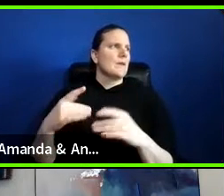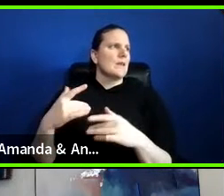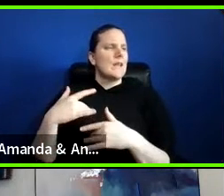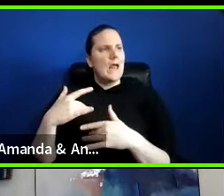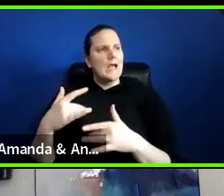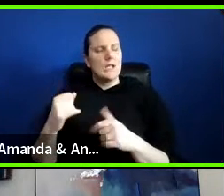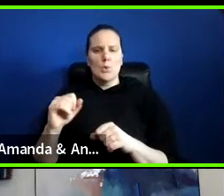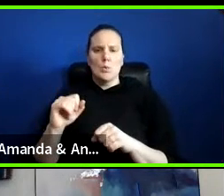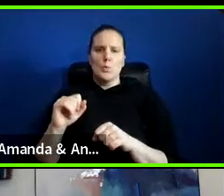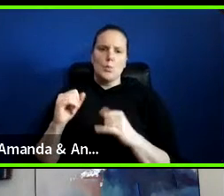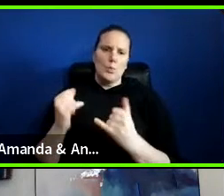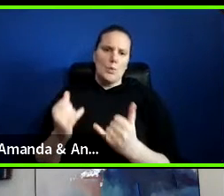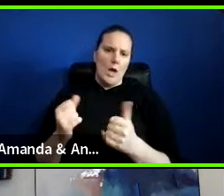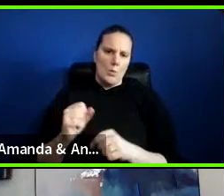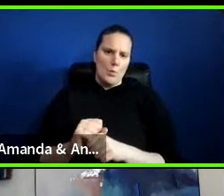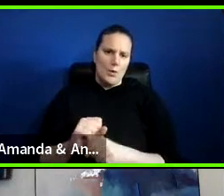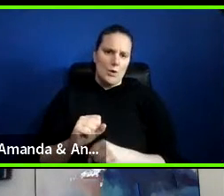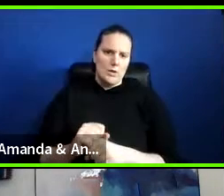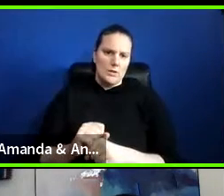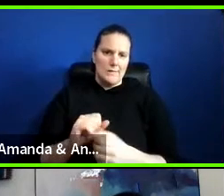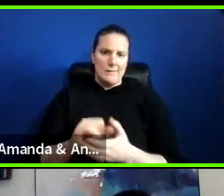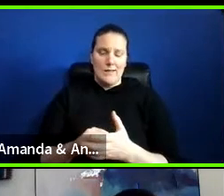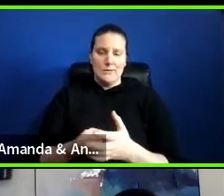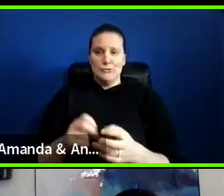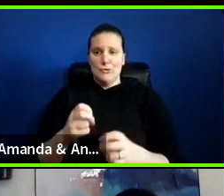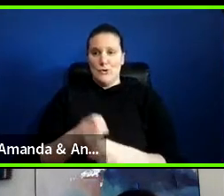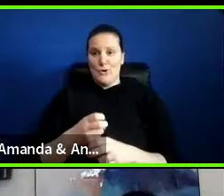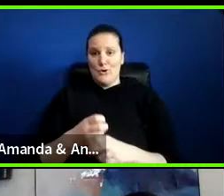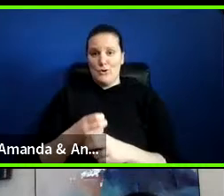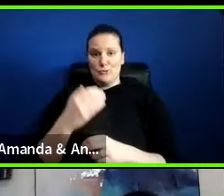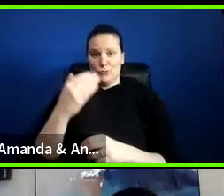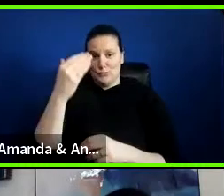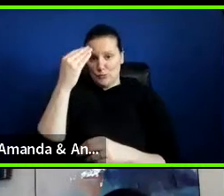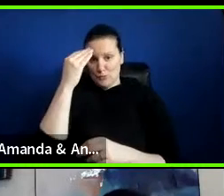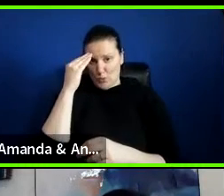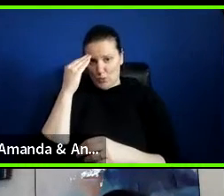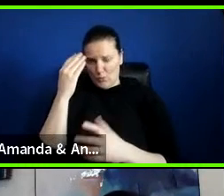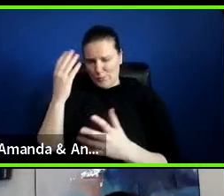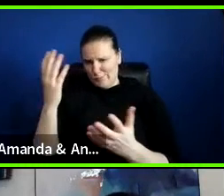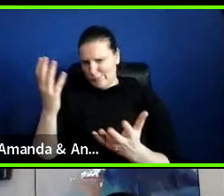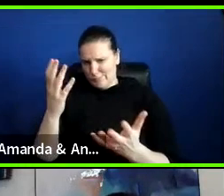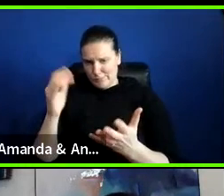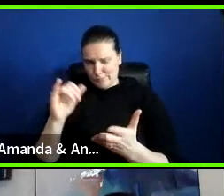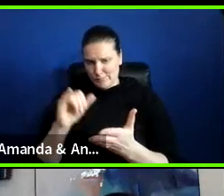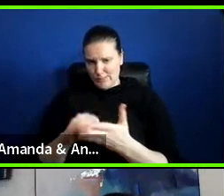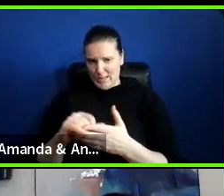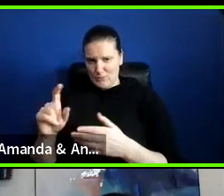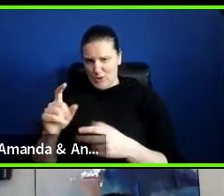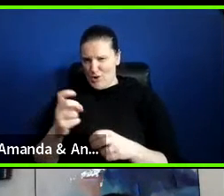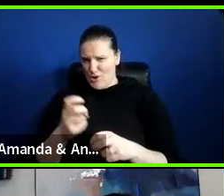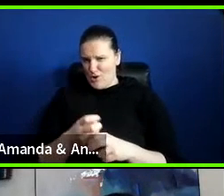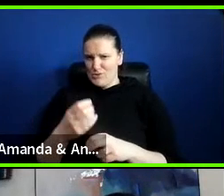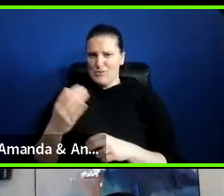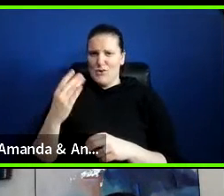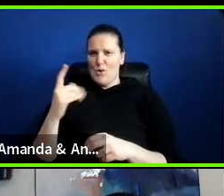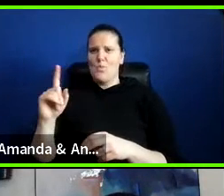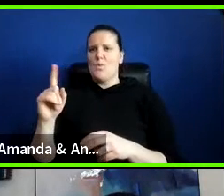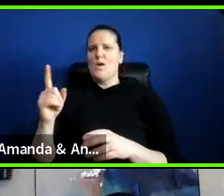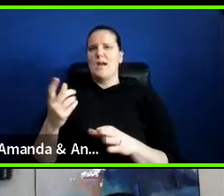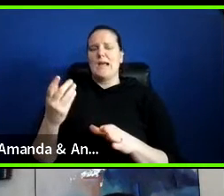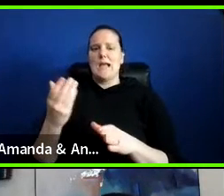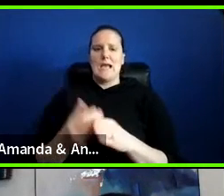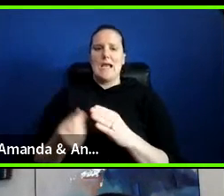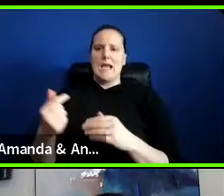currently working. So it's, again, very hard to know what that's where it's hard to know, like, what's the gap, because we